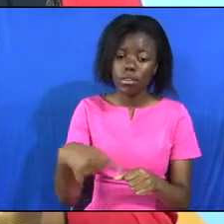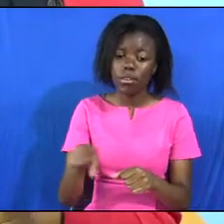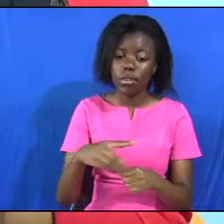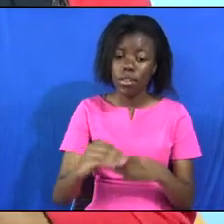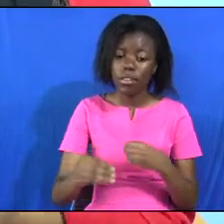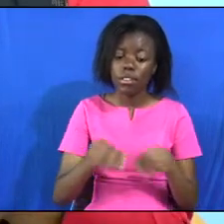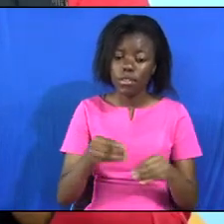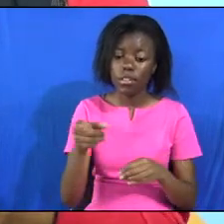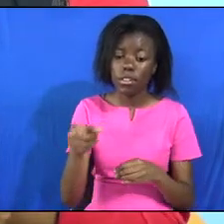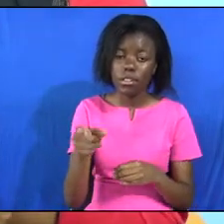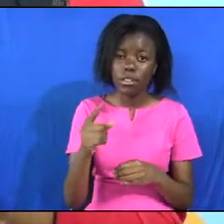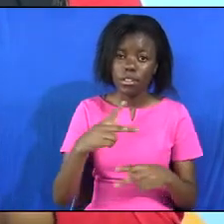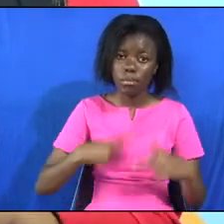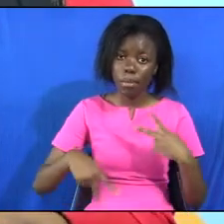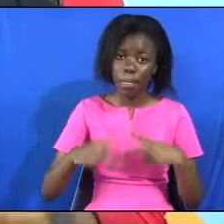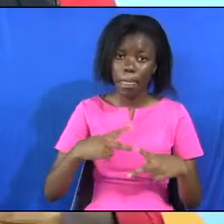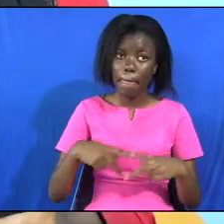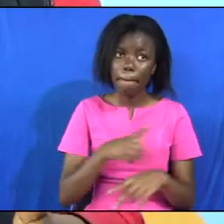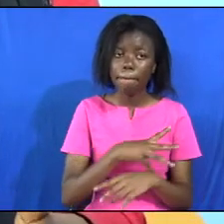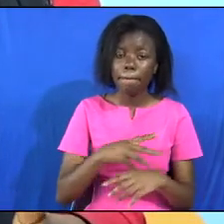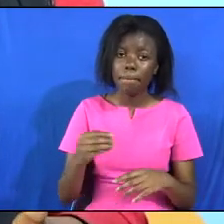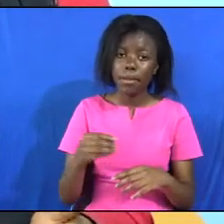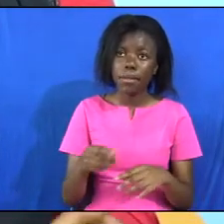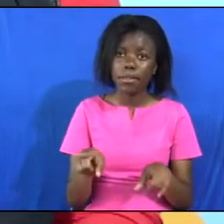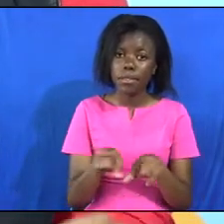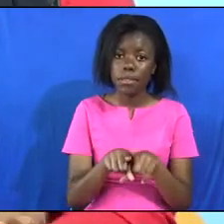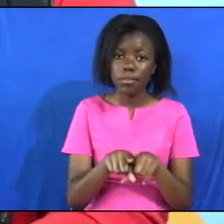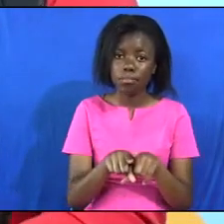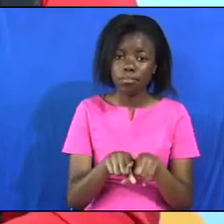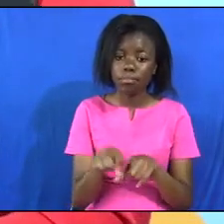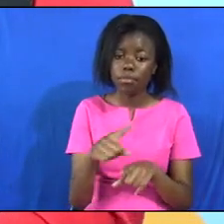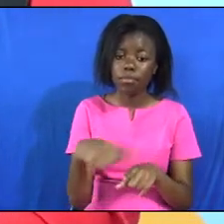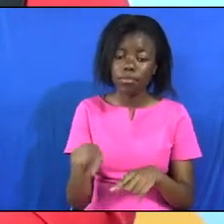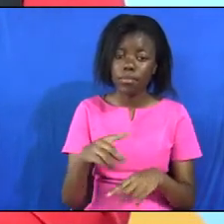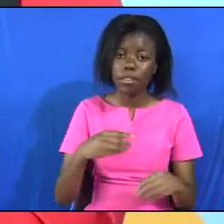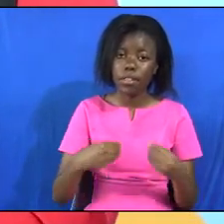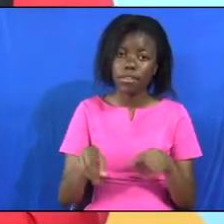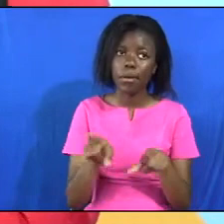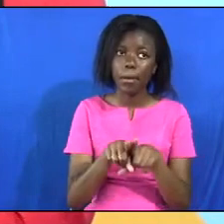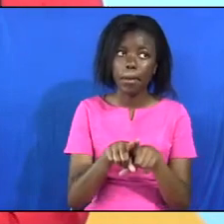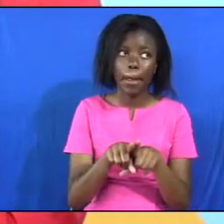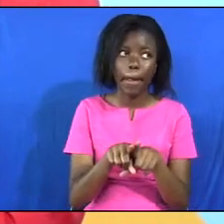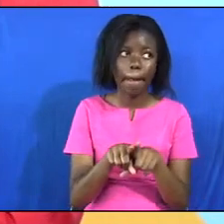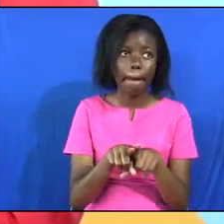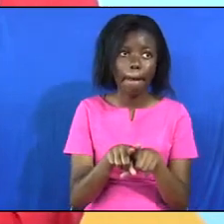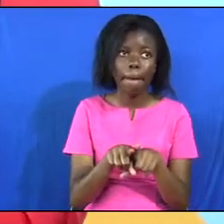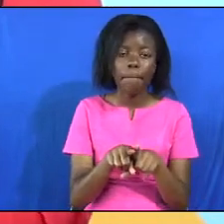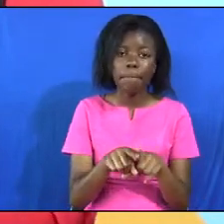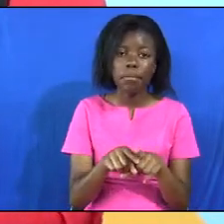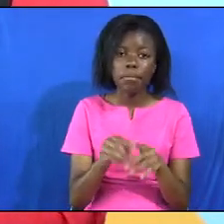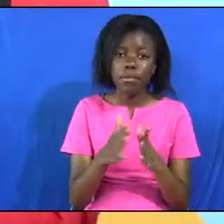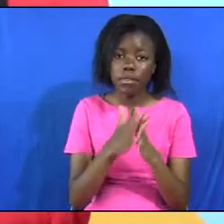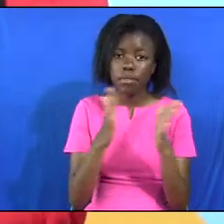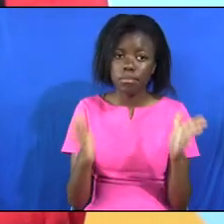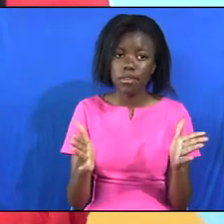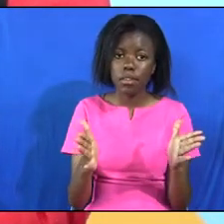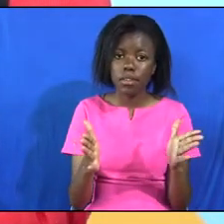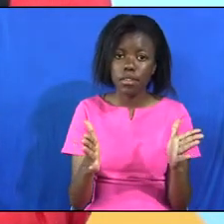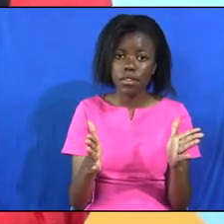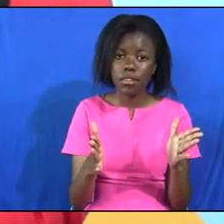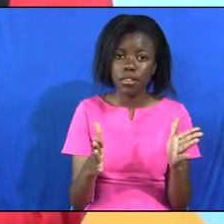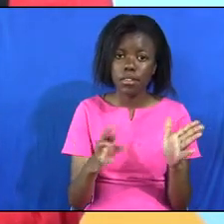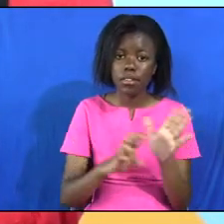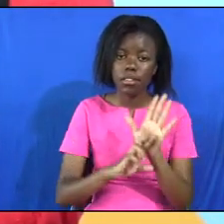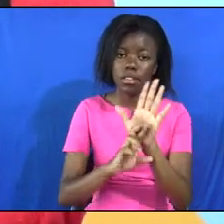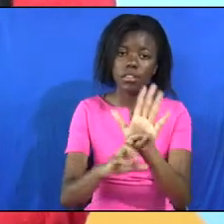that person, and in turn, we too suffer. Now, what is the biggest cause of